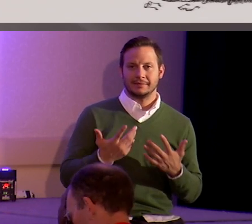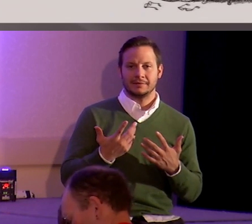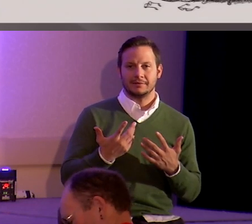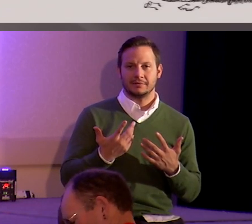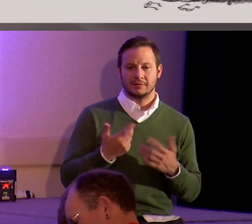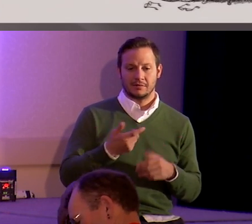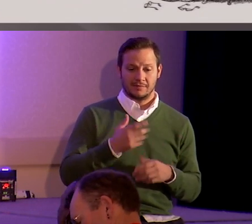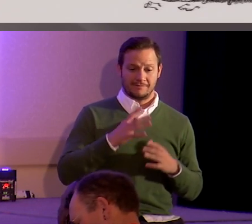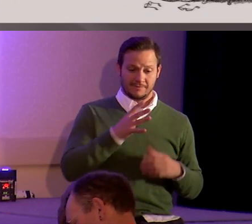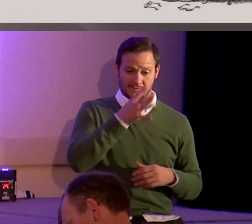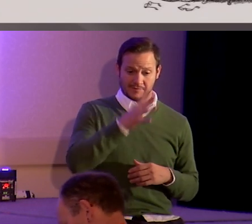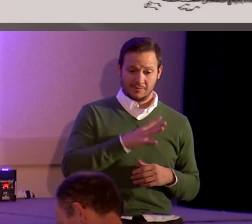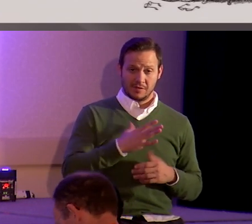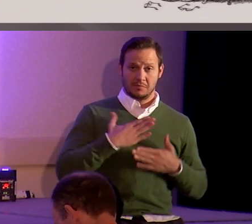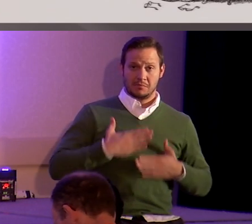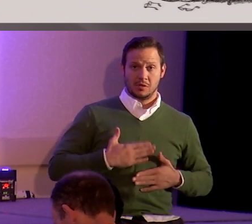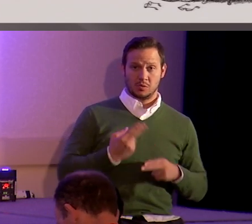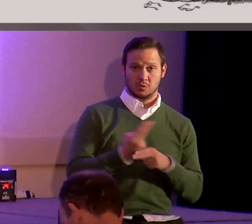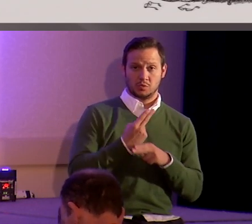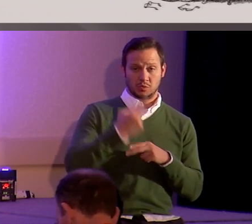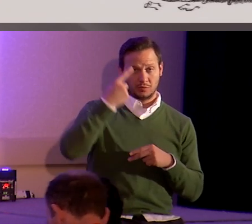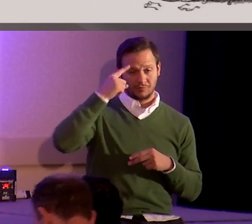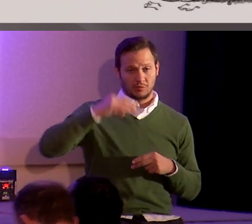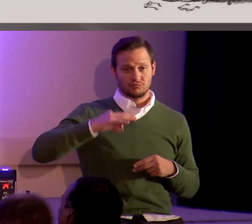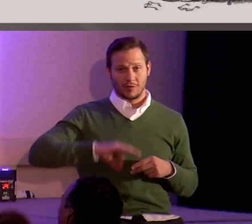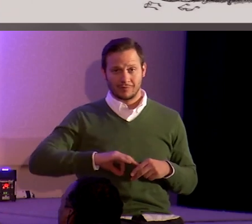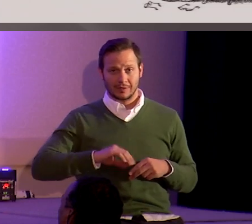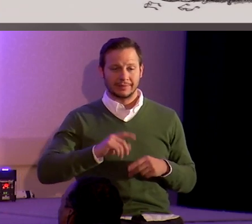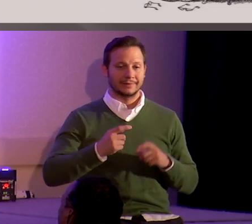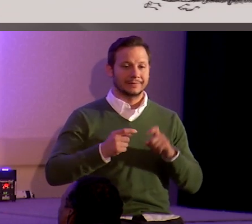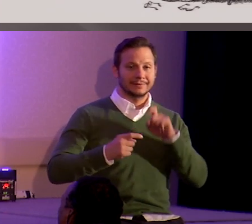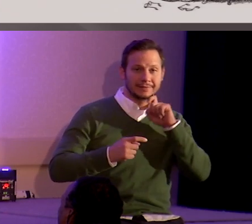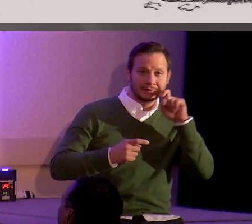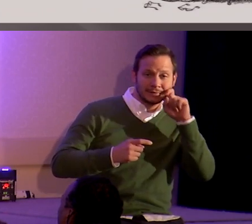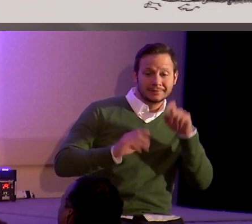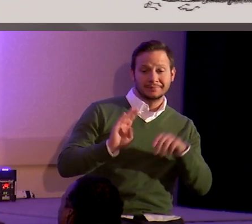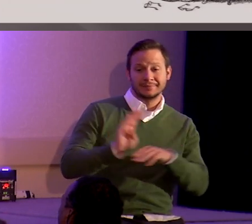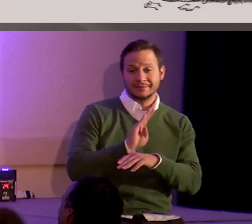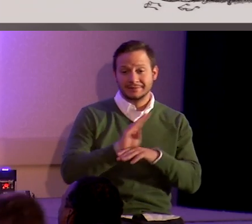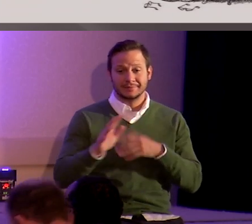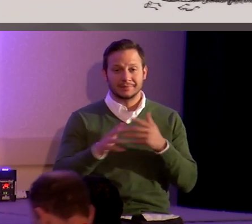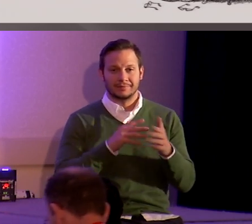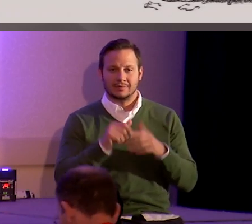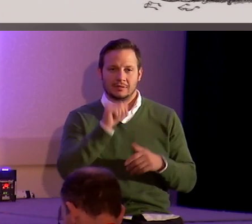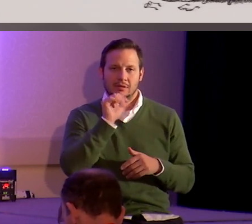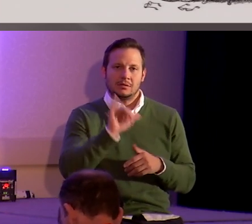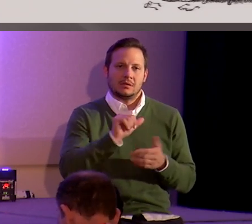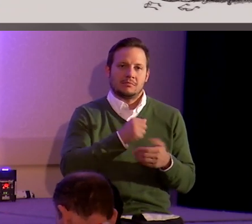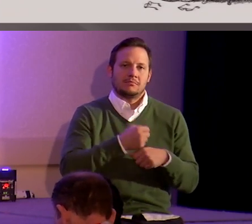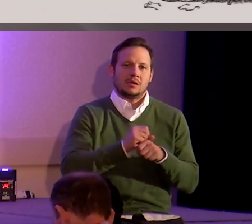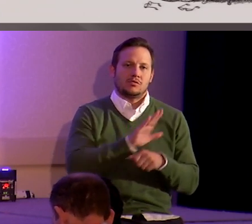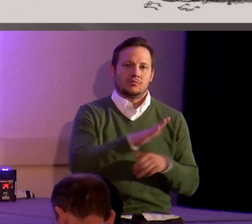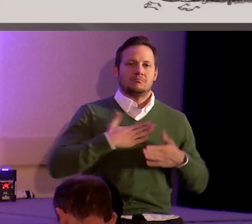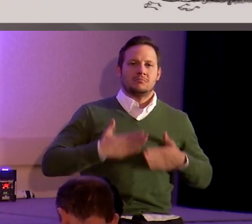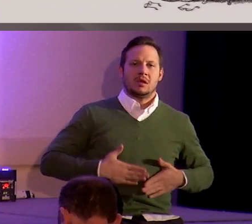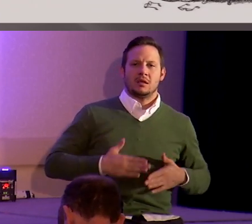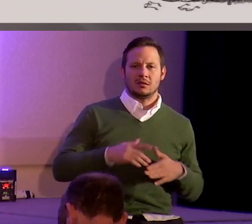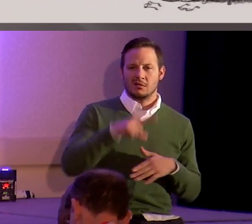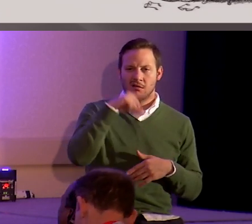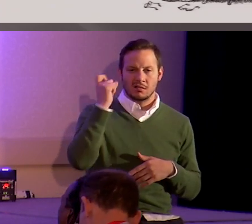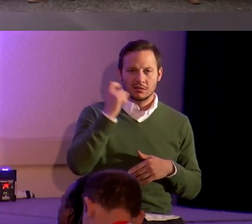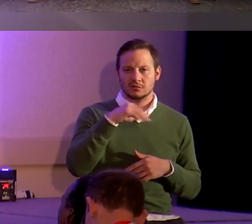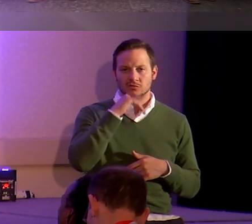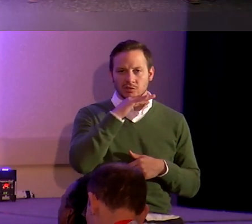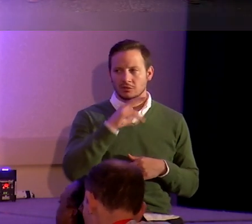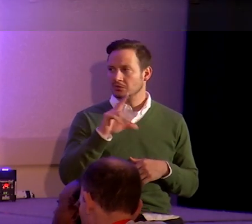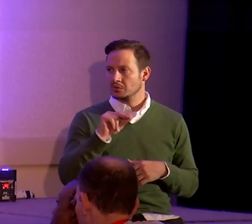the female body is used for profit, sexualized and commodified, doesn't make the female body obscene any more than it